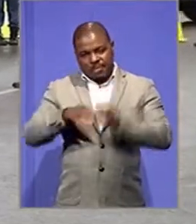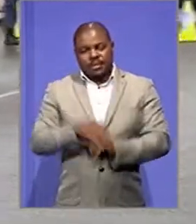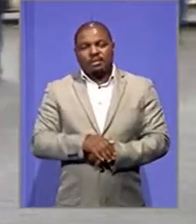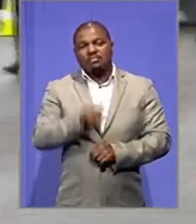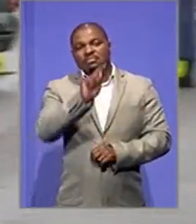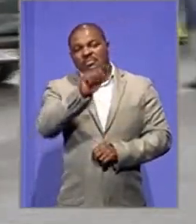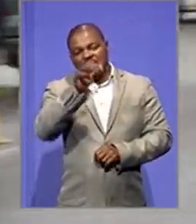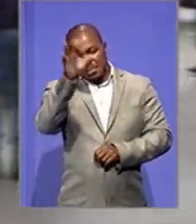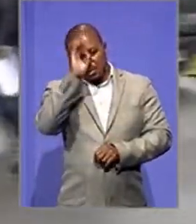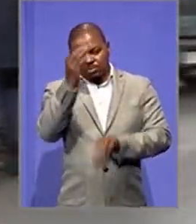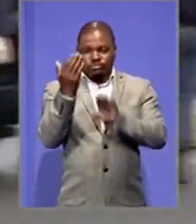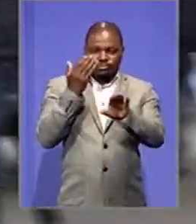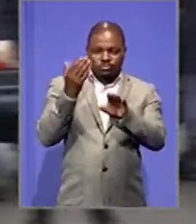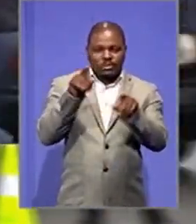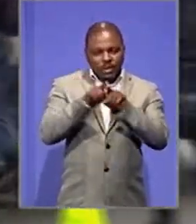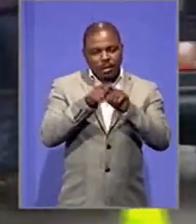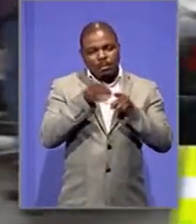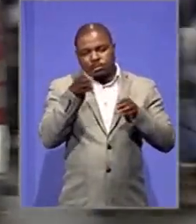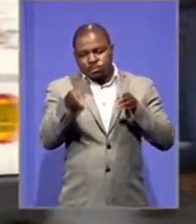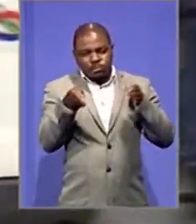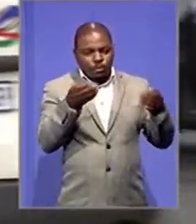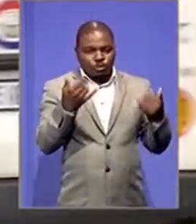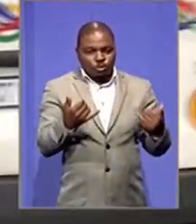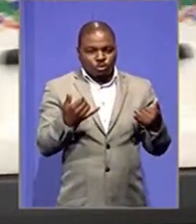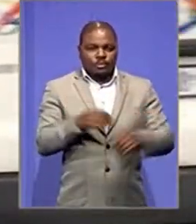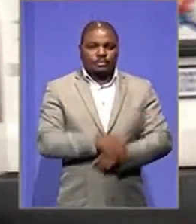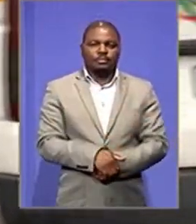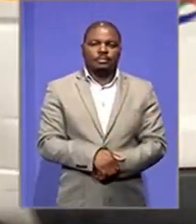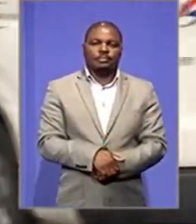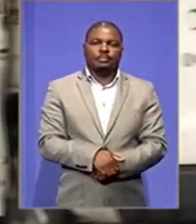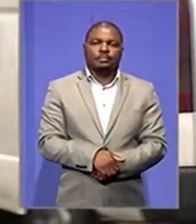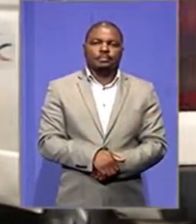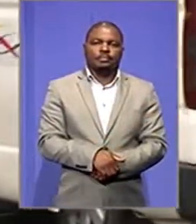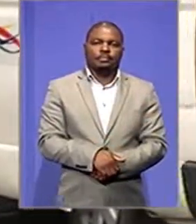ba fapaneng ba sepolesa ba bile teng letsholong la kajeno la polokeho mebileng.